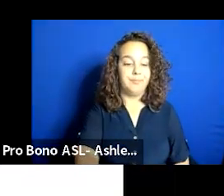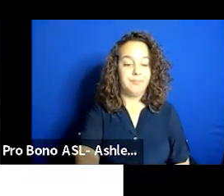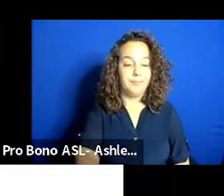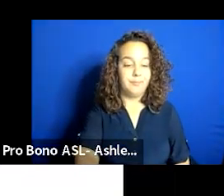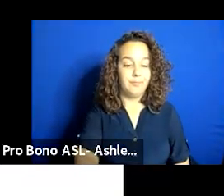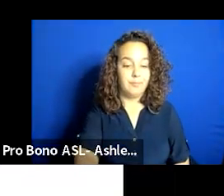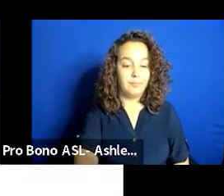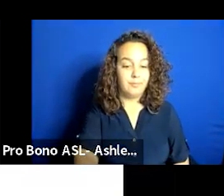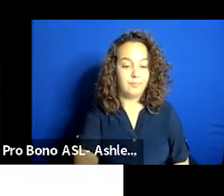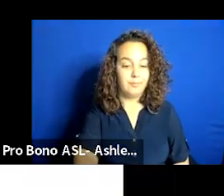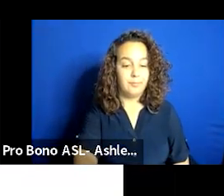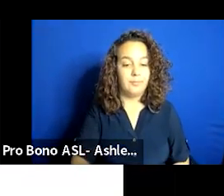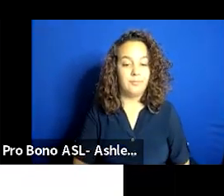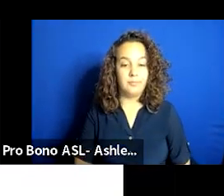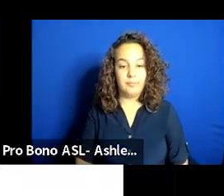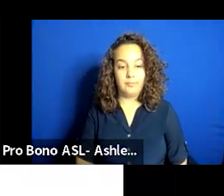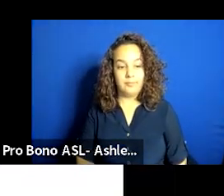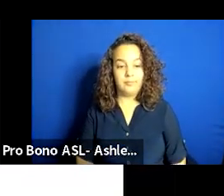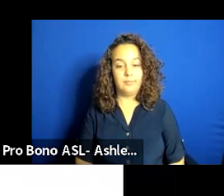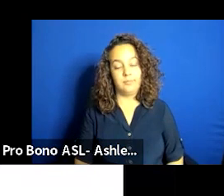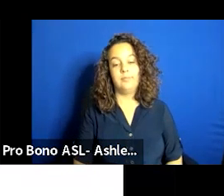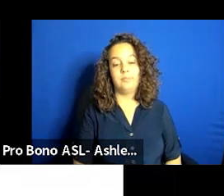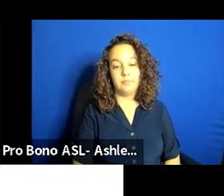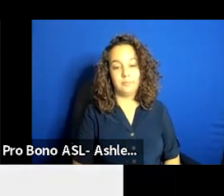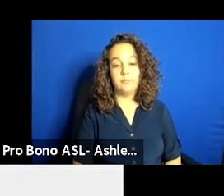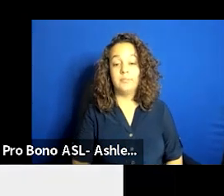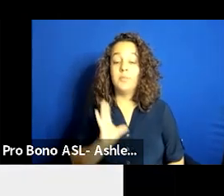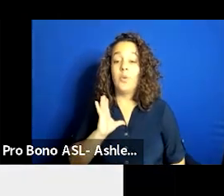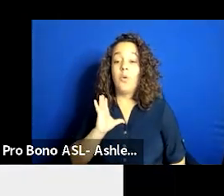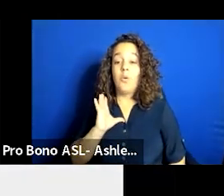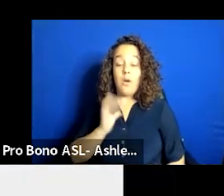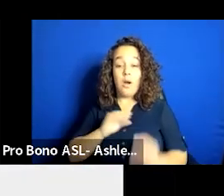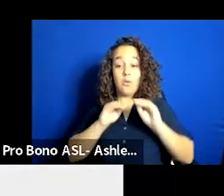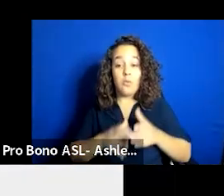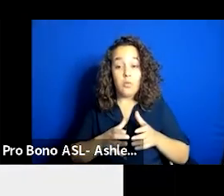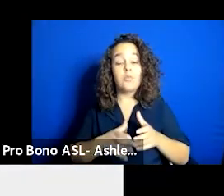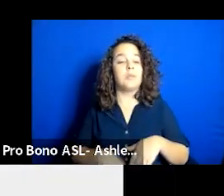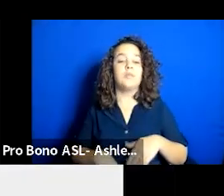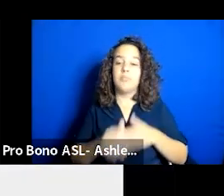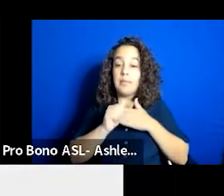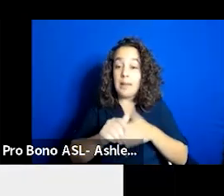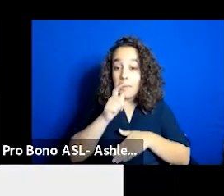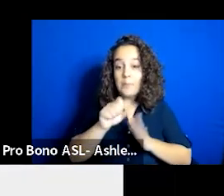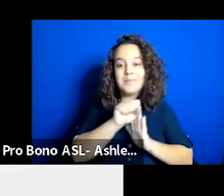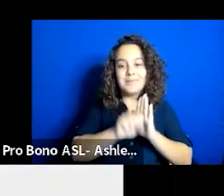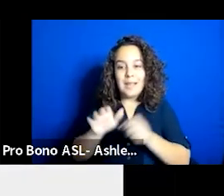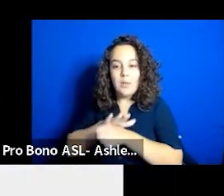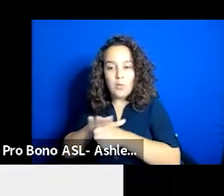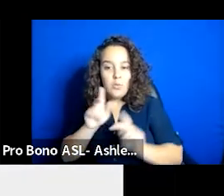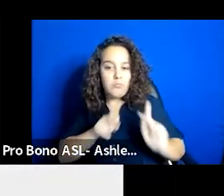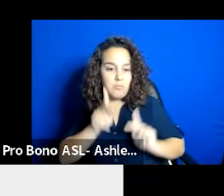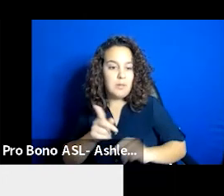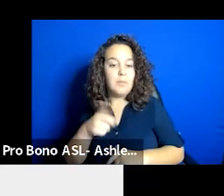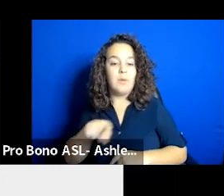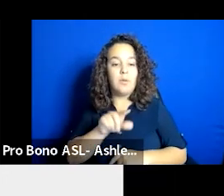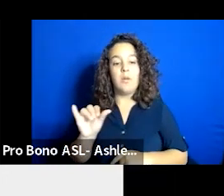Creative Corps Inland SoCal is led by state and local partner organizations, Arts Connection, the Arts Council of San Bernardino County,